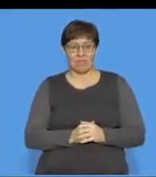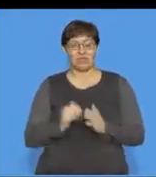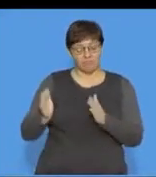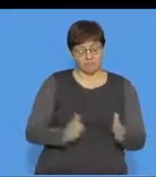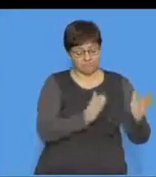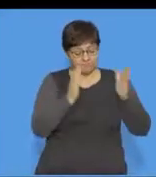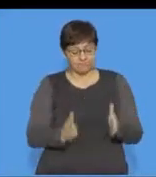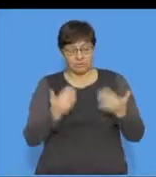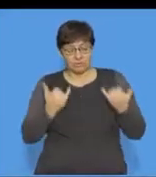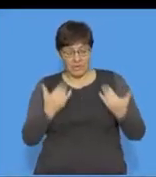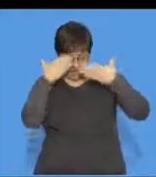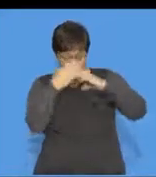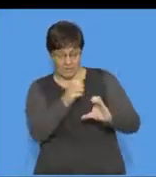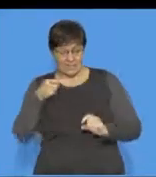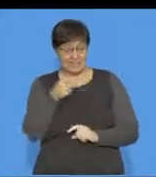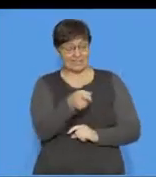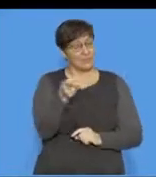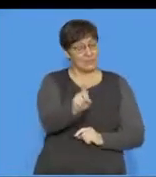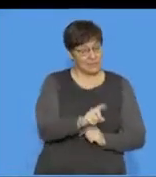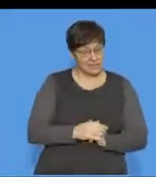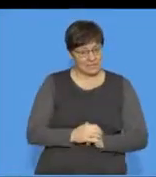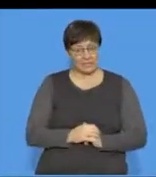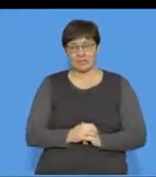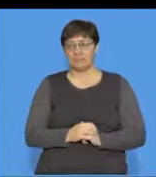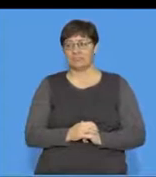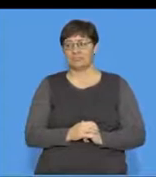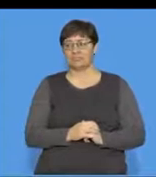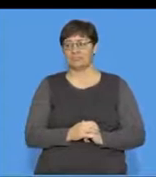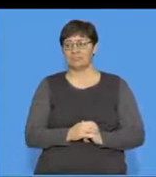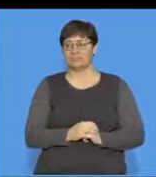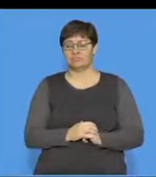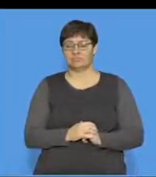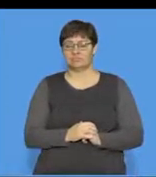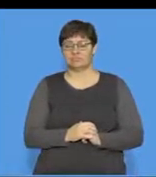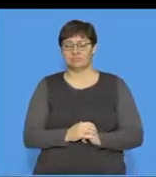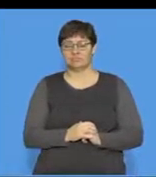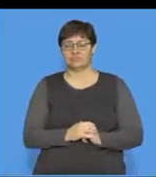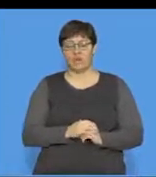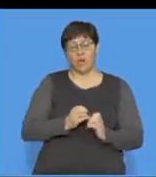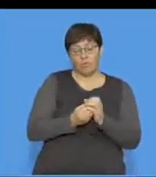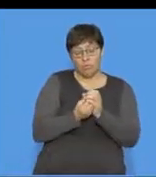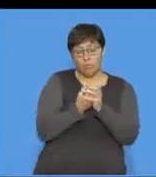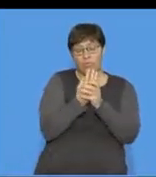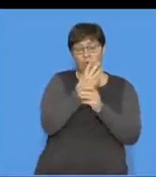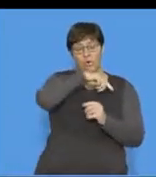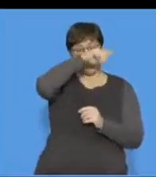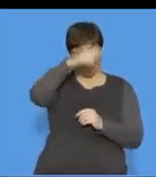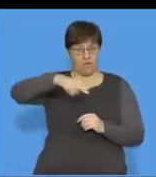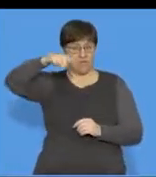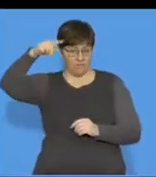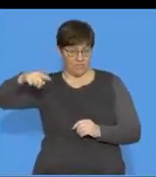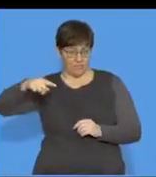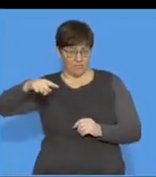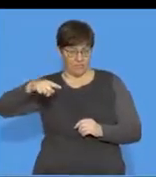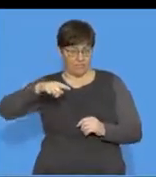look in this particular lesson at the growth curve that human populations